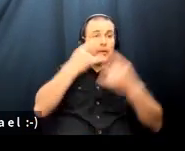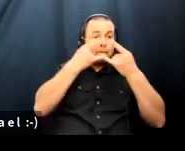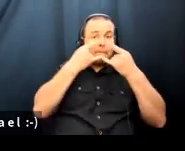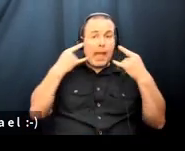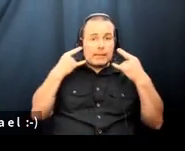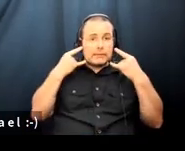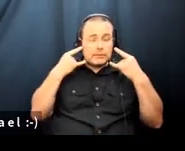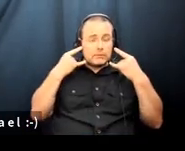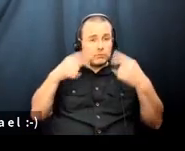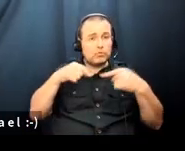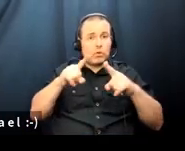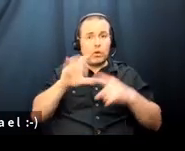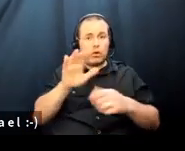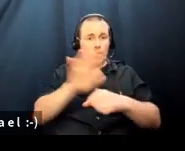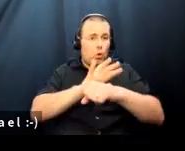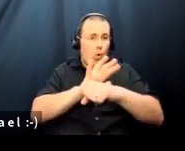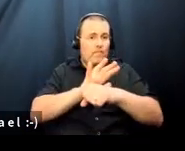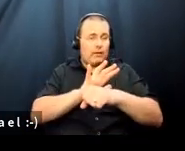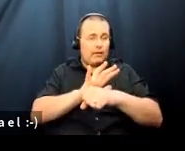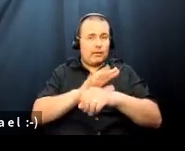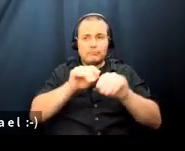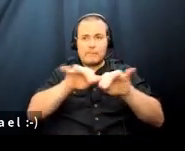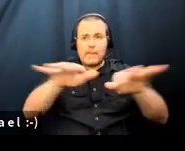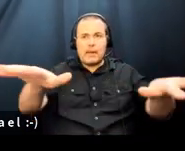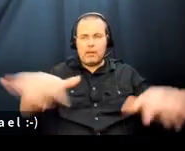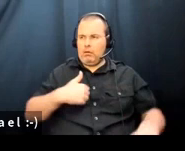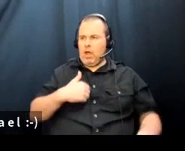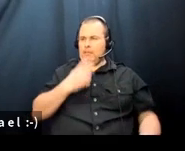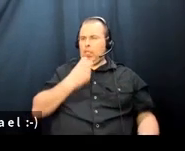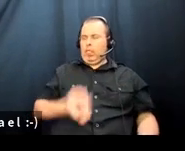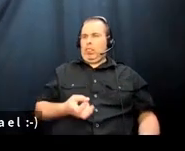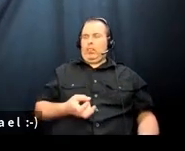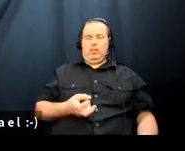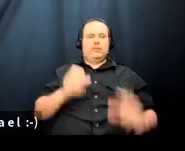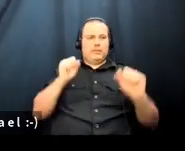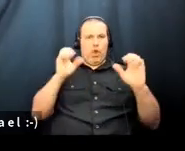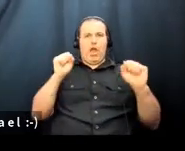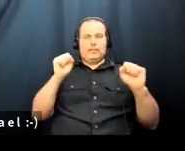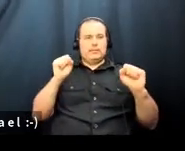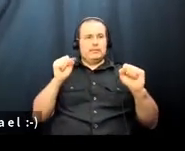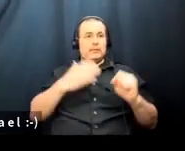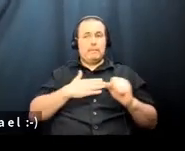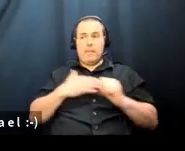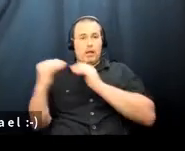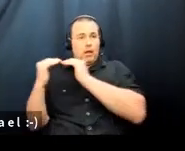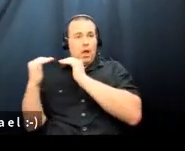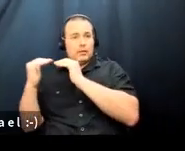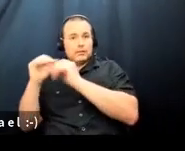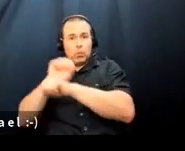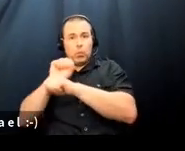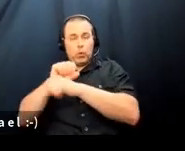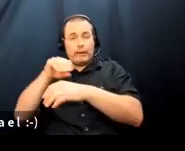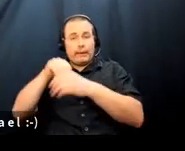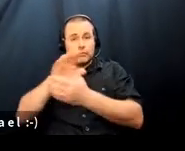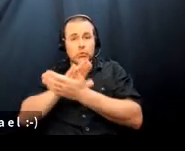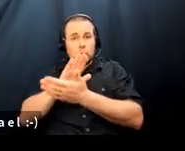pandemic. I am really surprised. And I hear from my colleagues who are working in schools